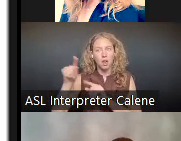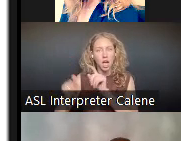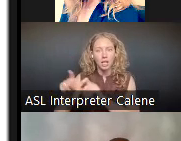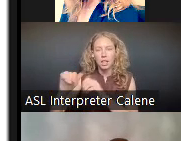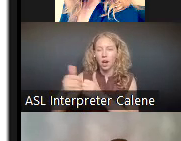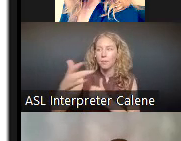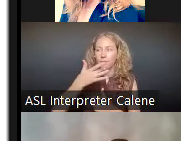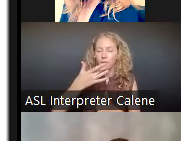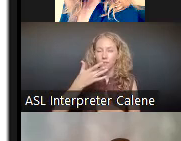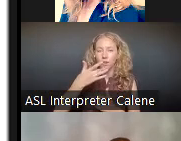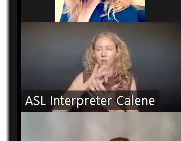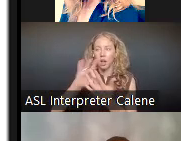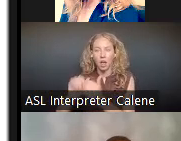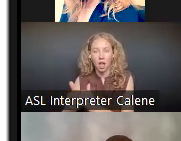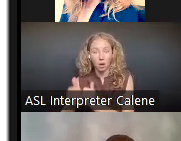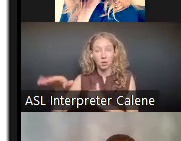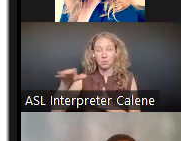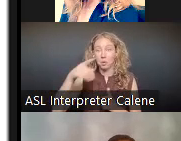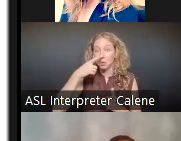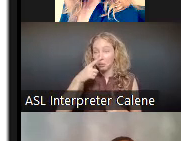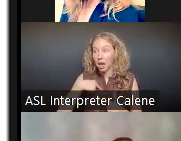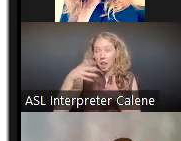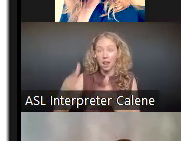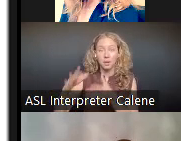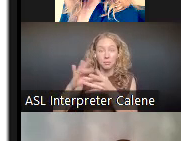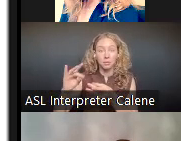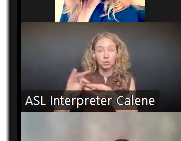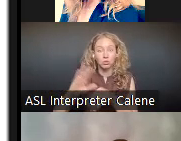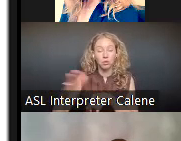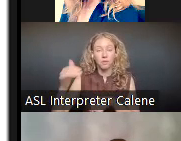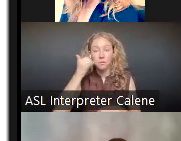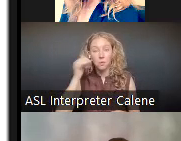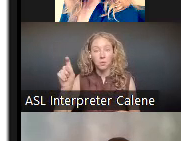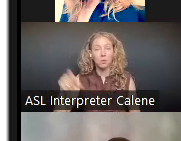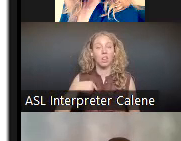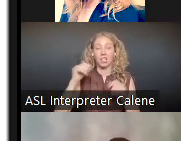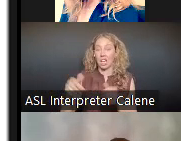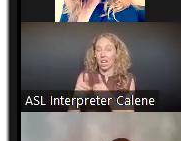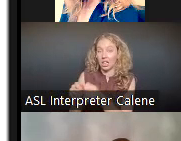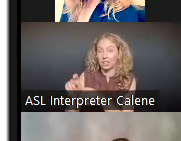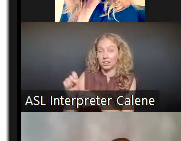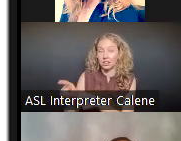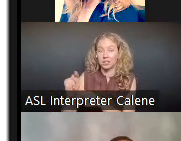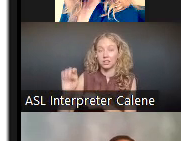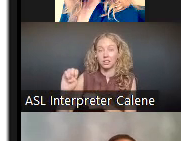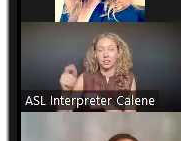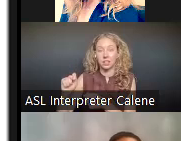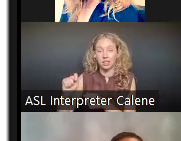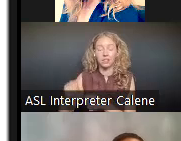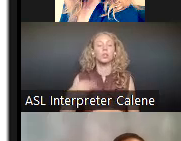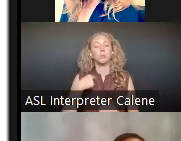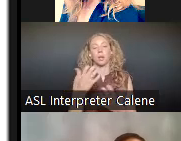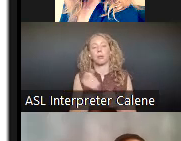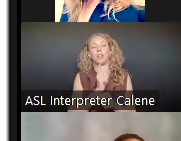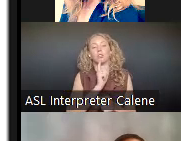be contacted? Is it okay to leave a voice message, right? Is it okay to send a text message? So we want to make sure